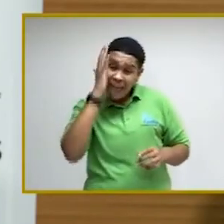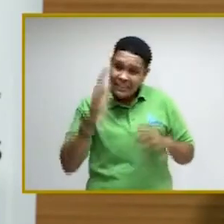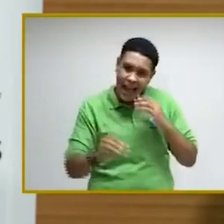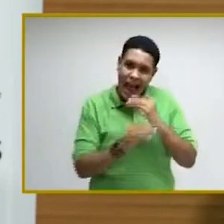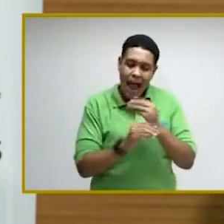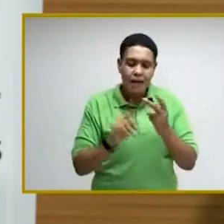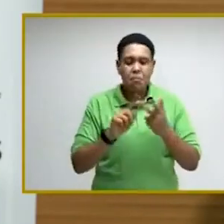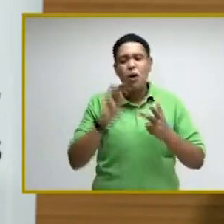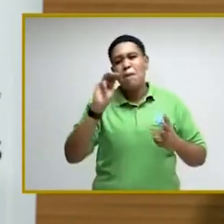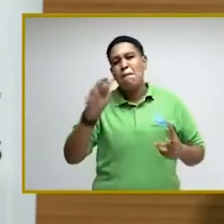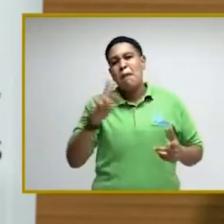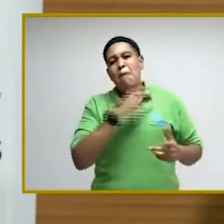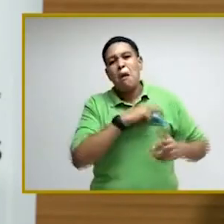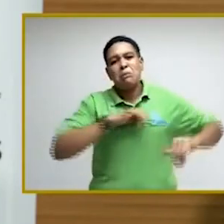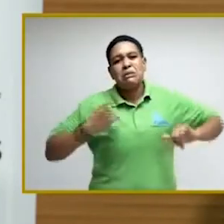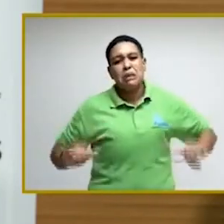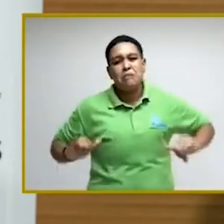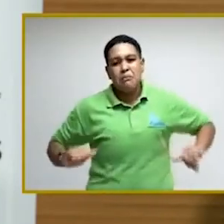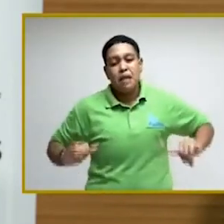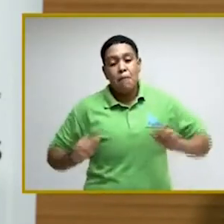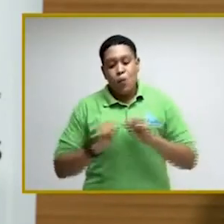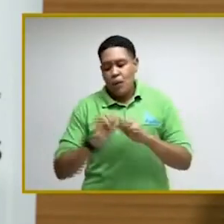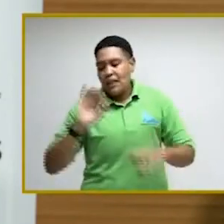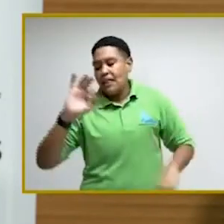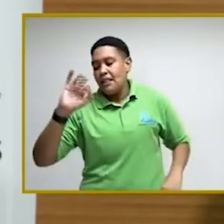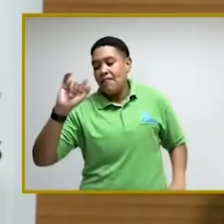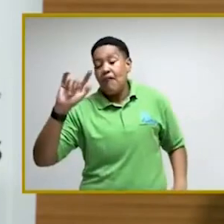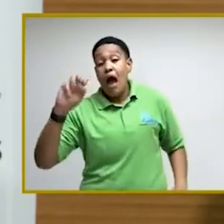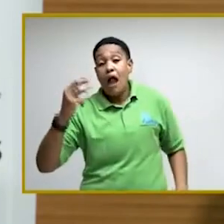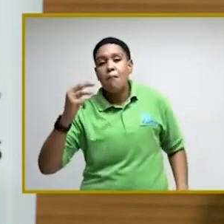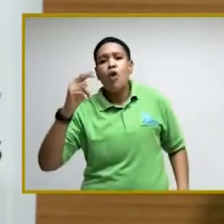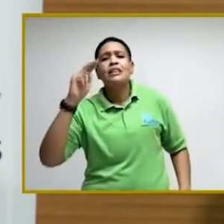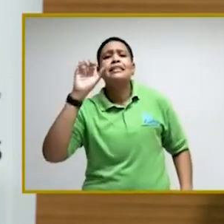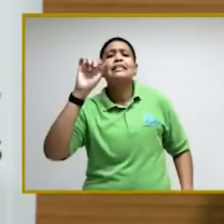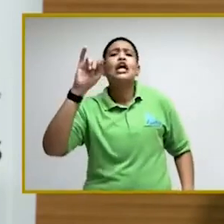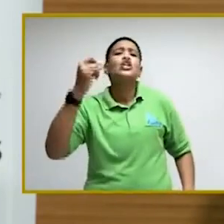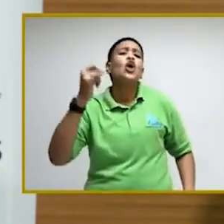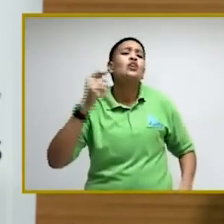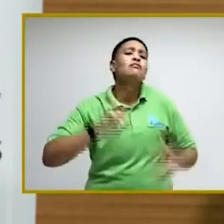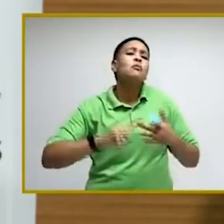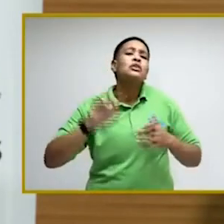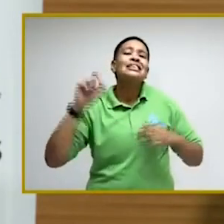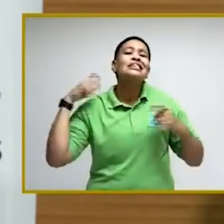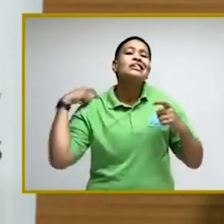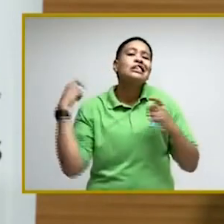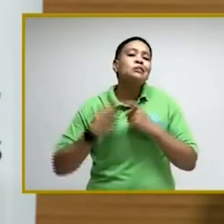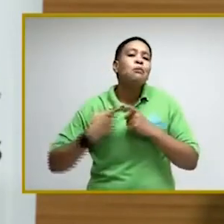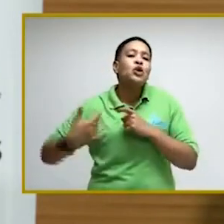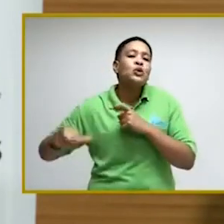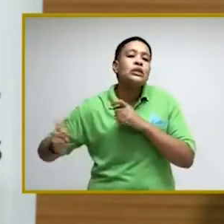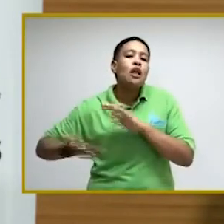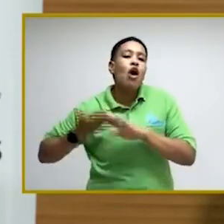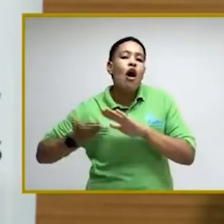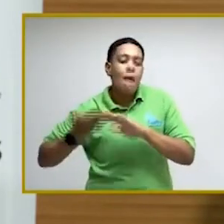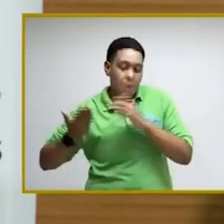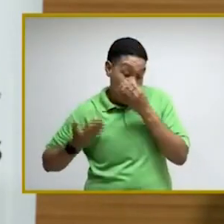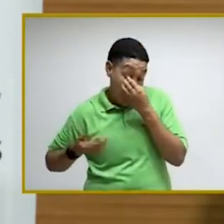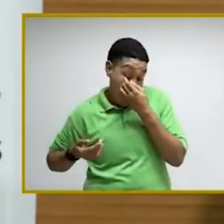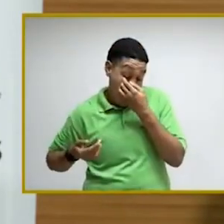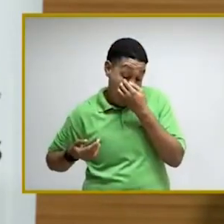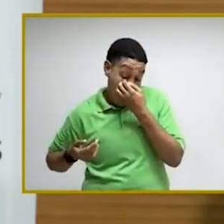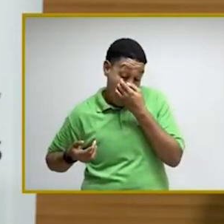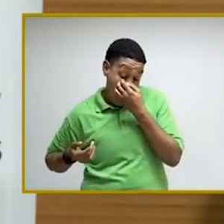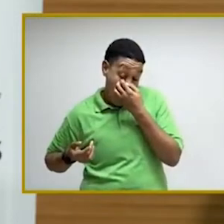Hospital, similarly so, with Falmouth, St. Joseph's, and Spanish Town remaining operational. So there is